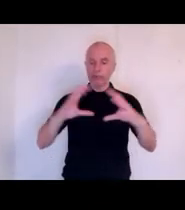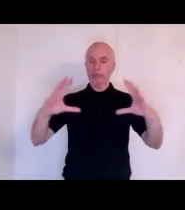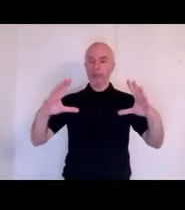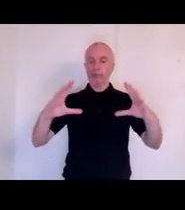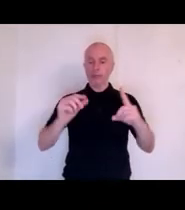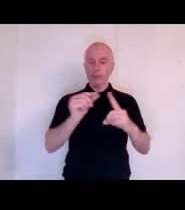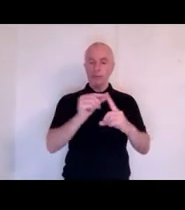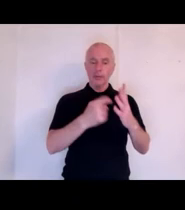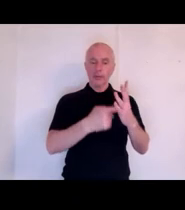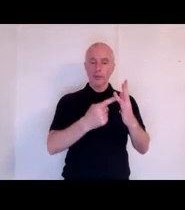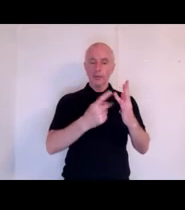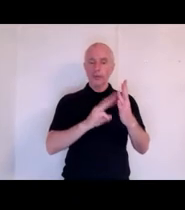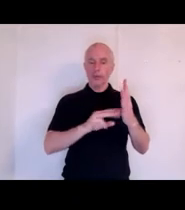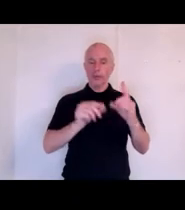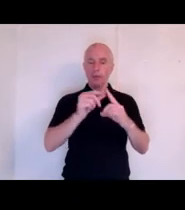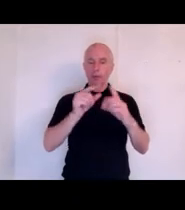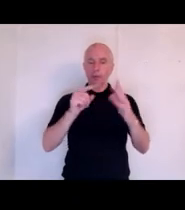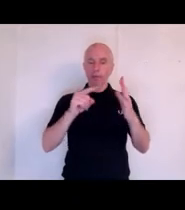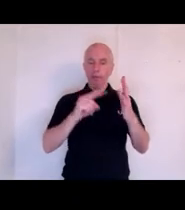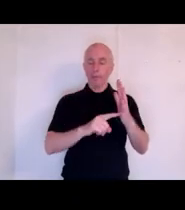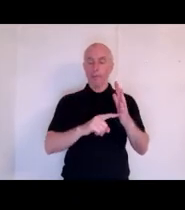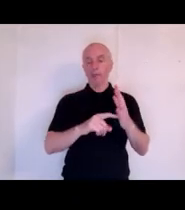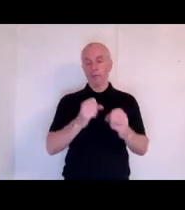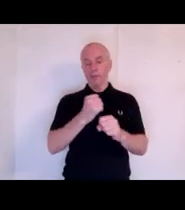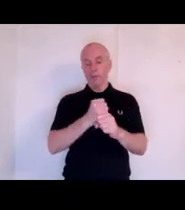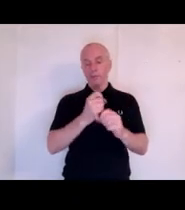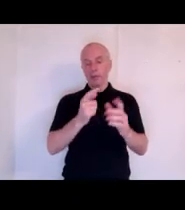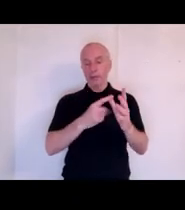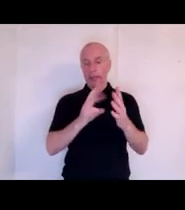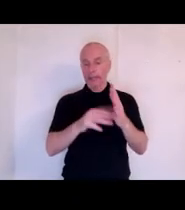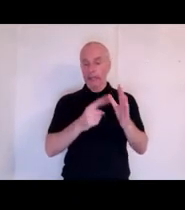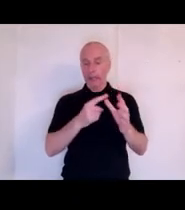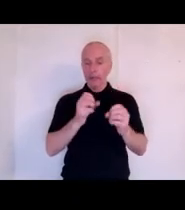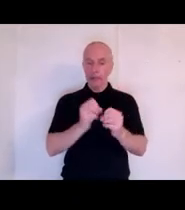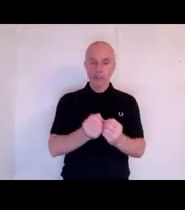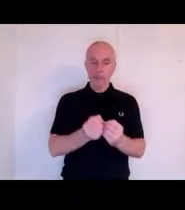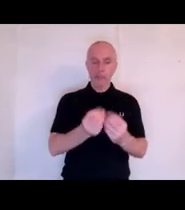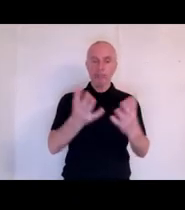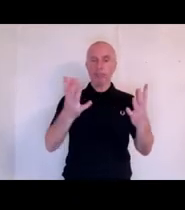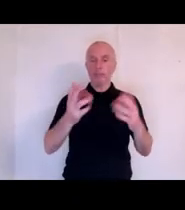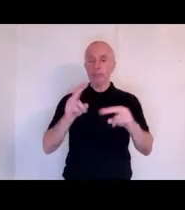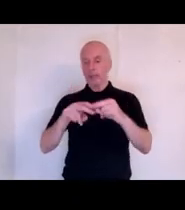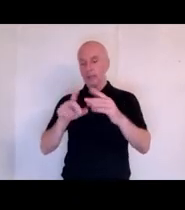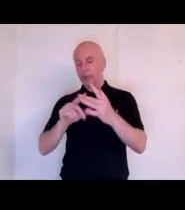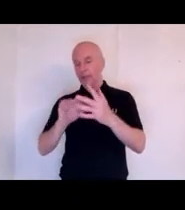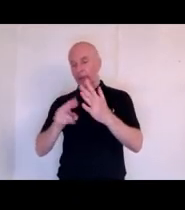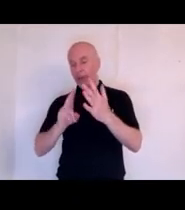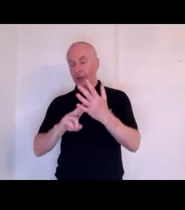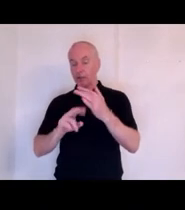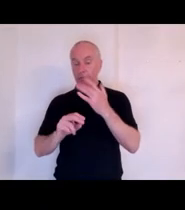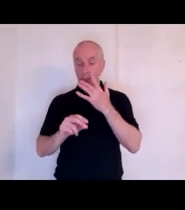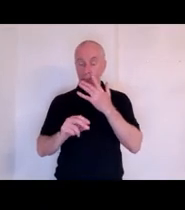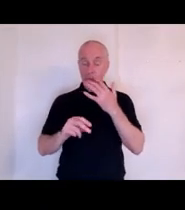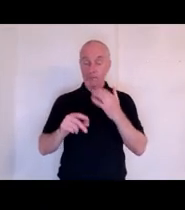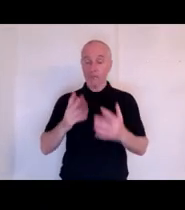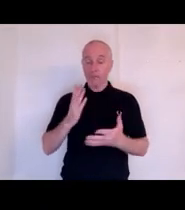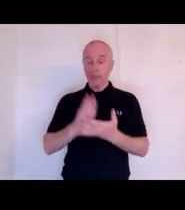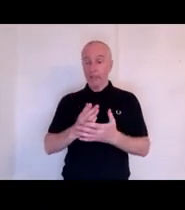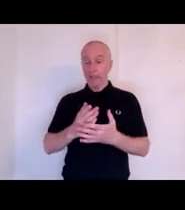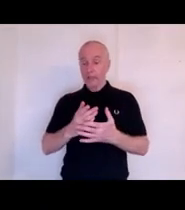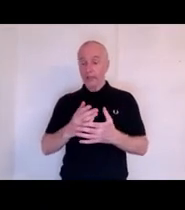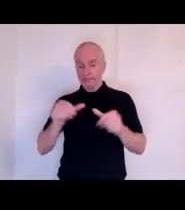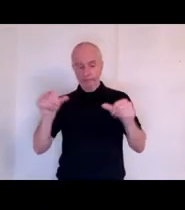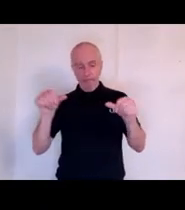the heat energy released in a fission event is from that prompt gamma release. A minimal amount is from the kinetic energy of that fission.